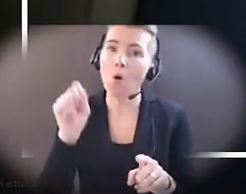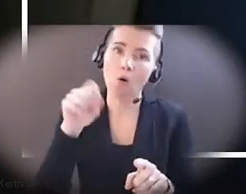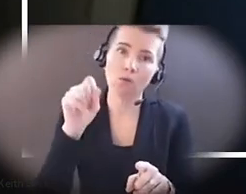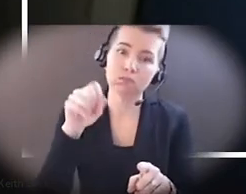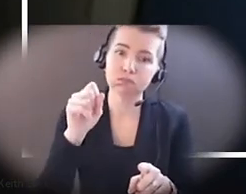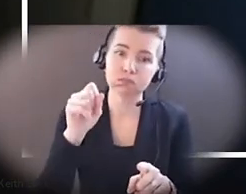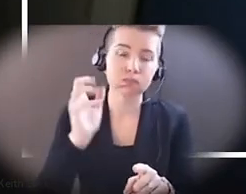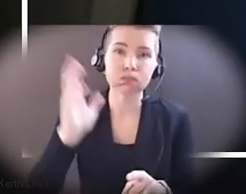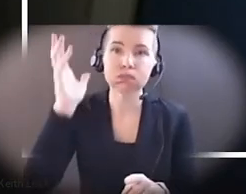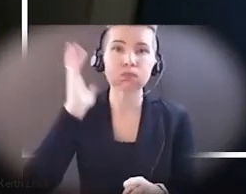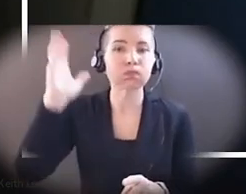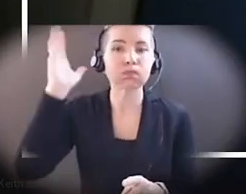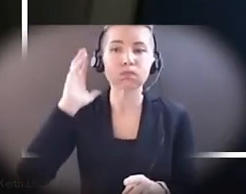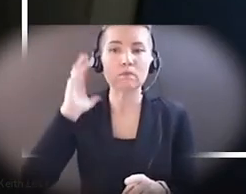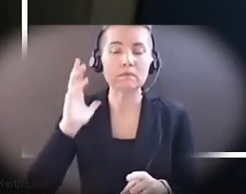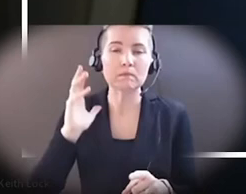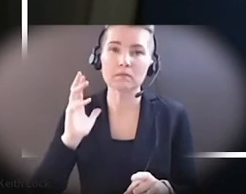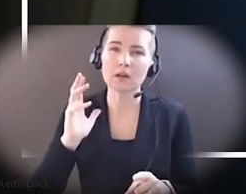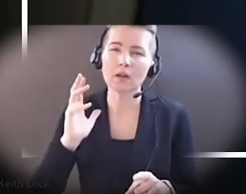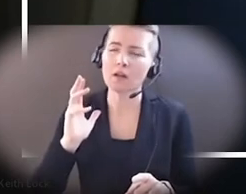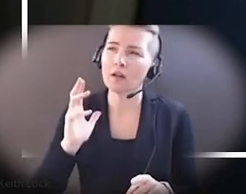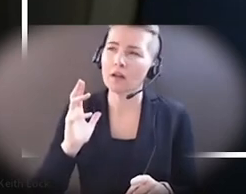I guess I could call it discrimination, like,